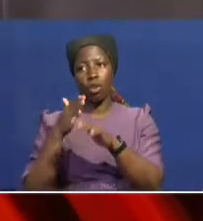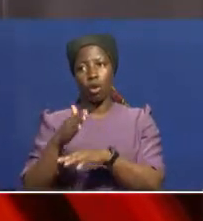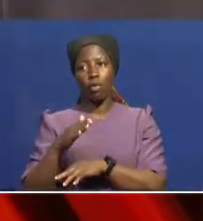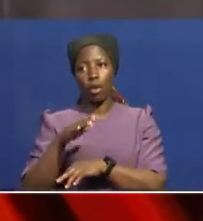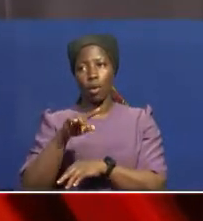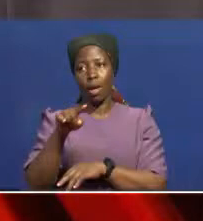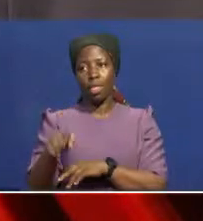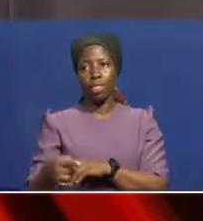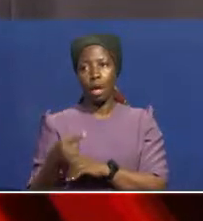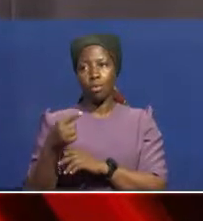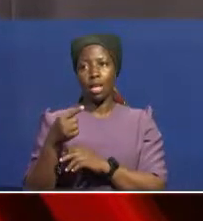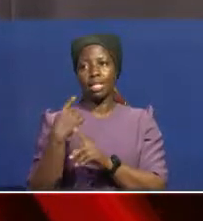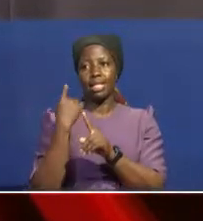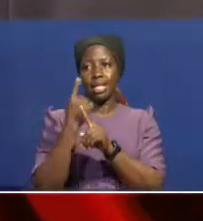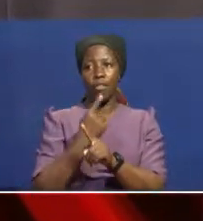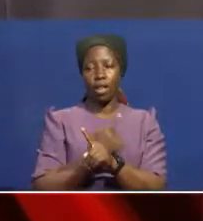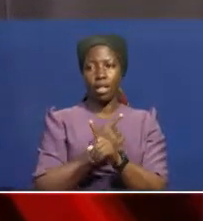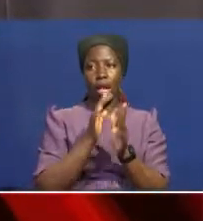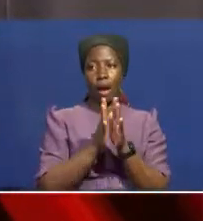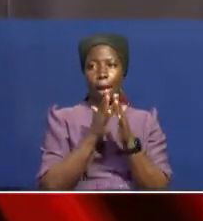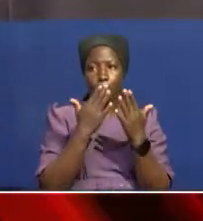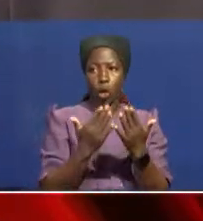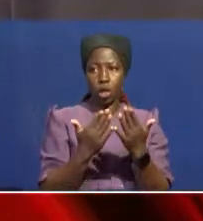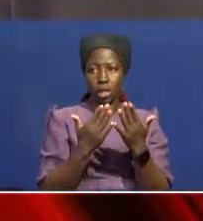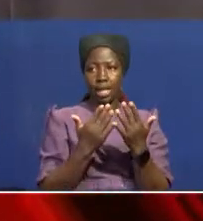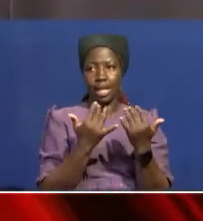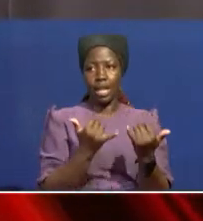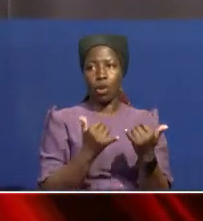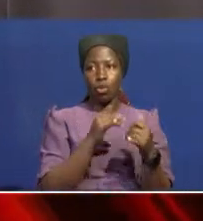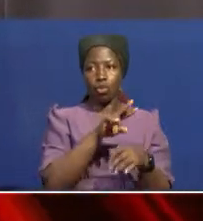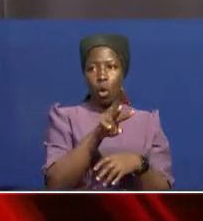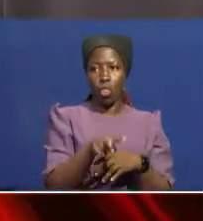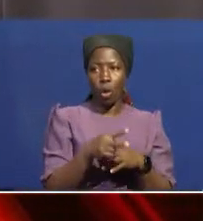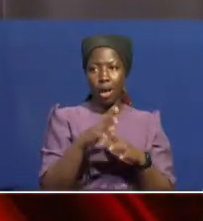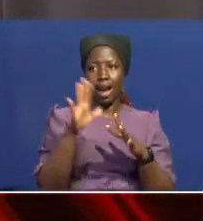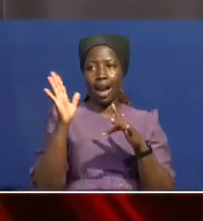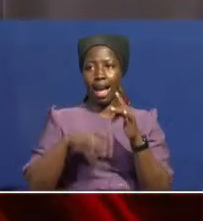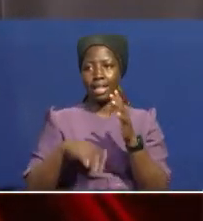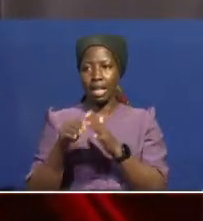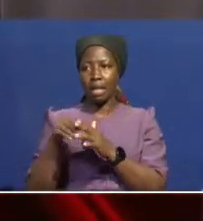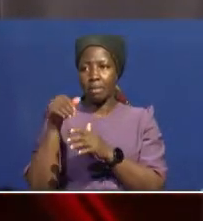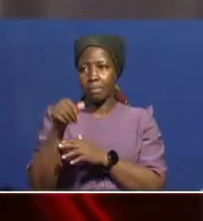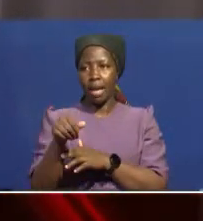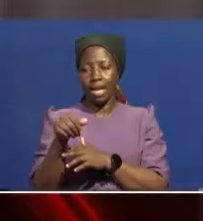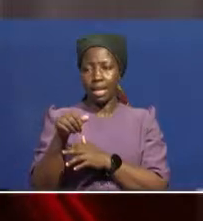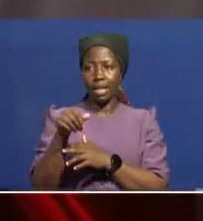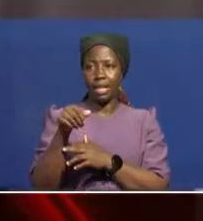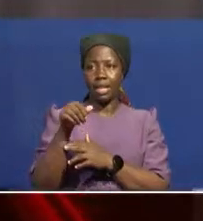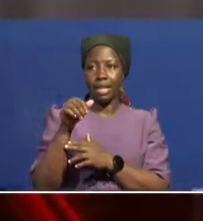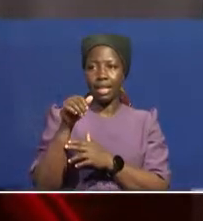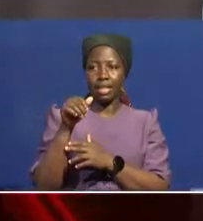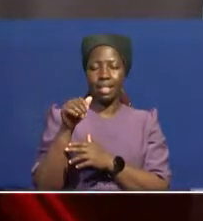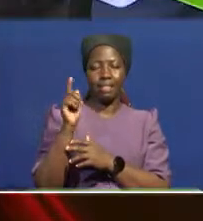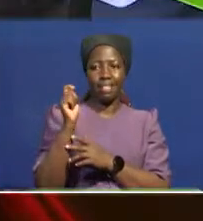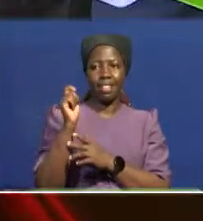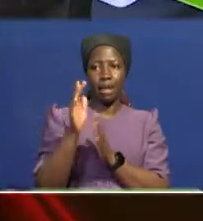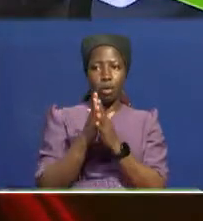1,000 pieces of content. Right now, 2,000 shillings cannot give you that number of